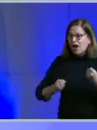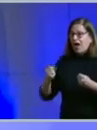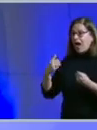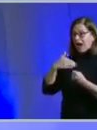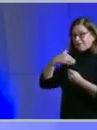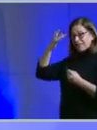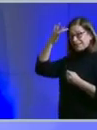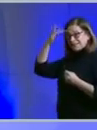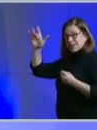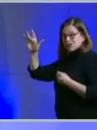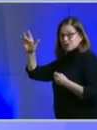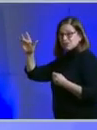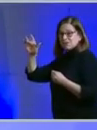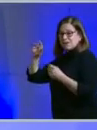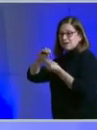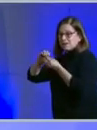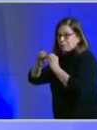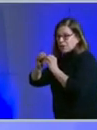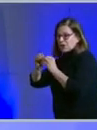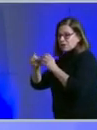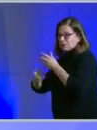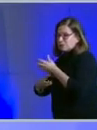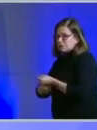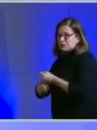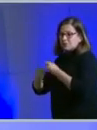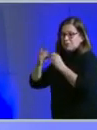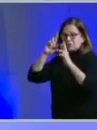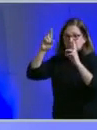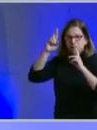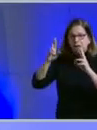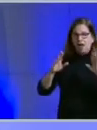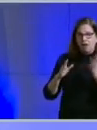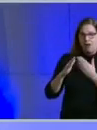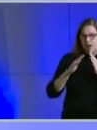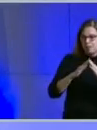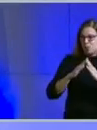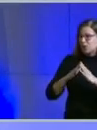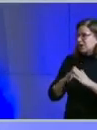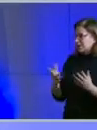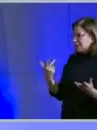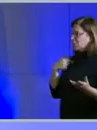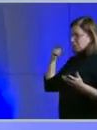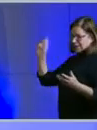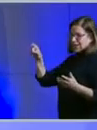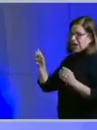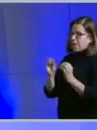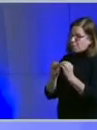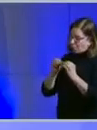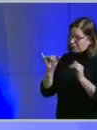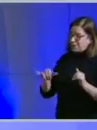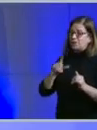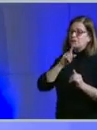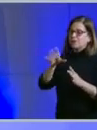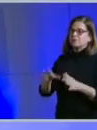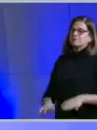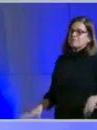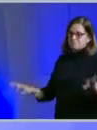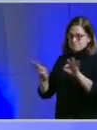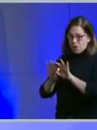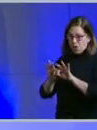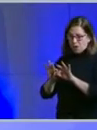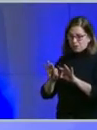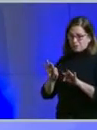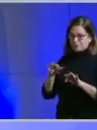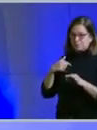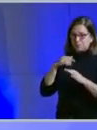be able to build up trust and respect with the community that we serve, which is very important. We're going to continue